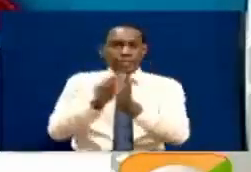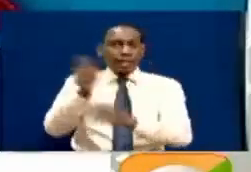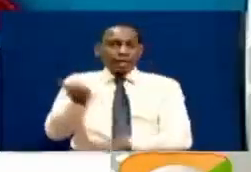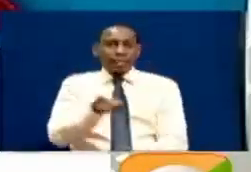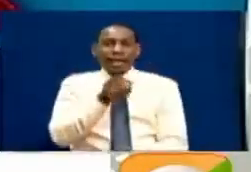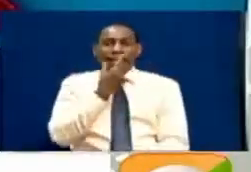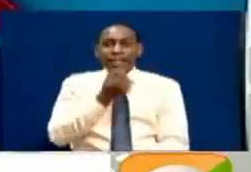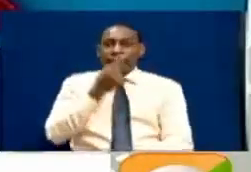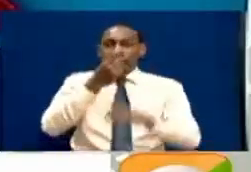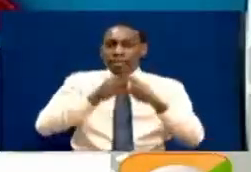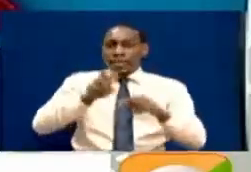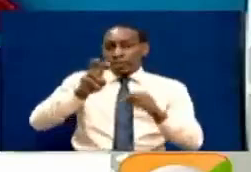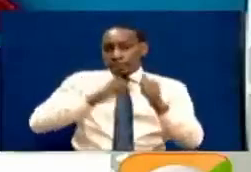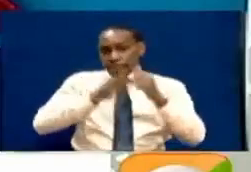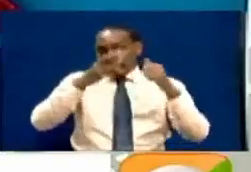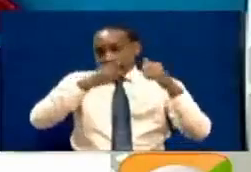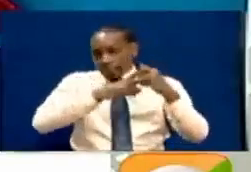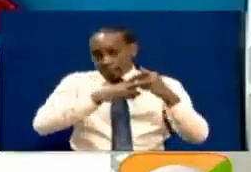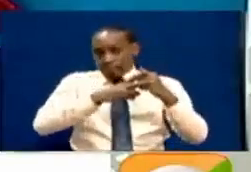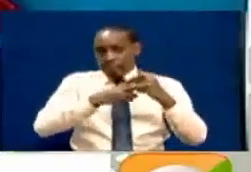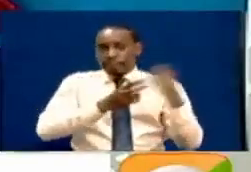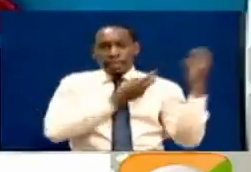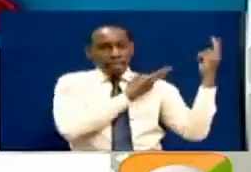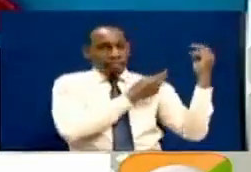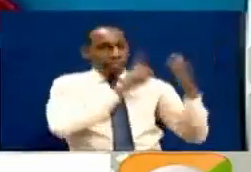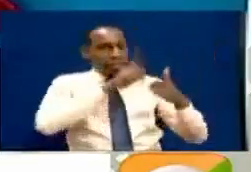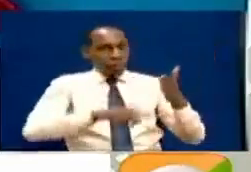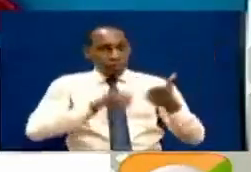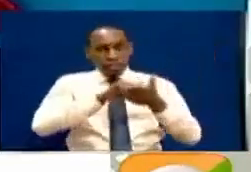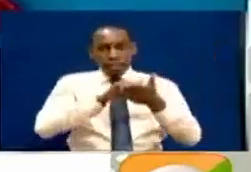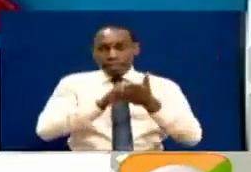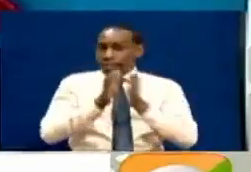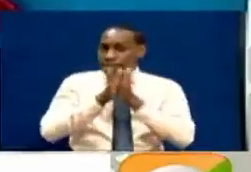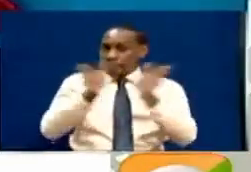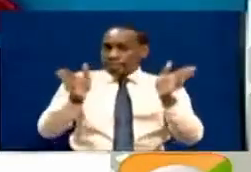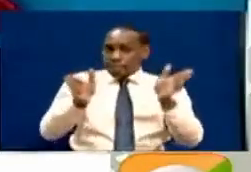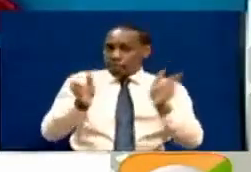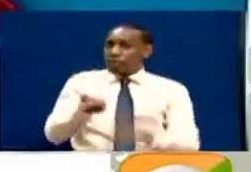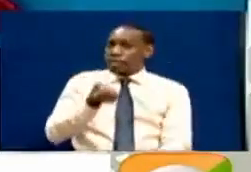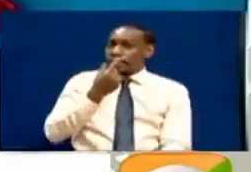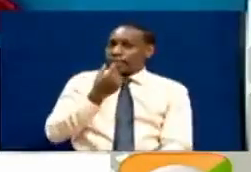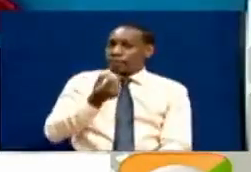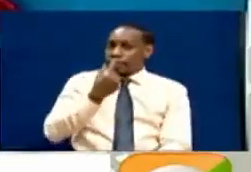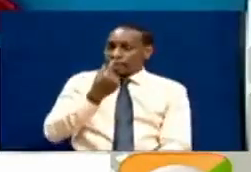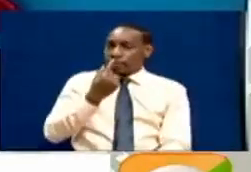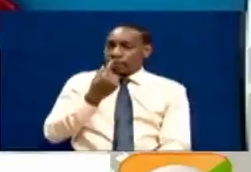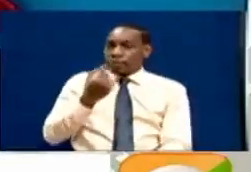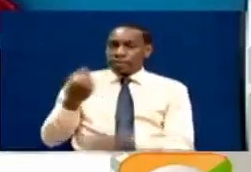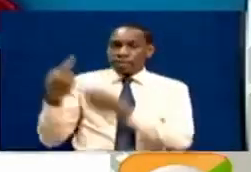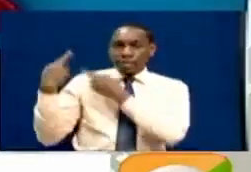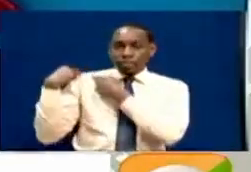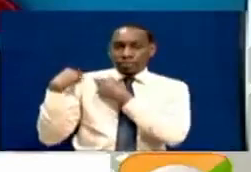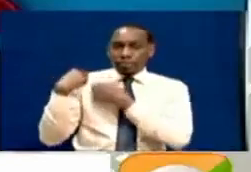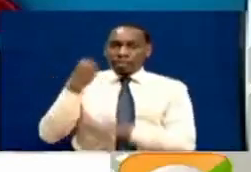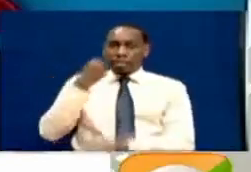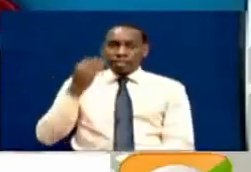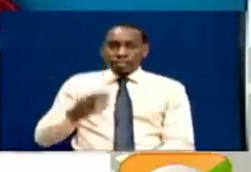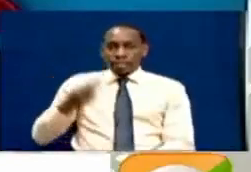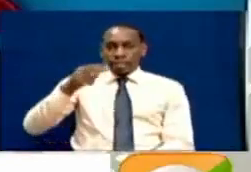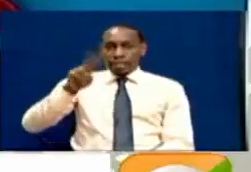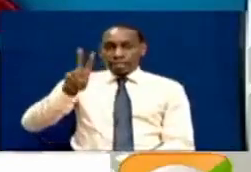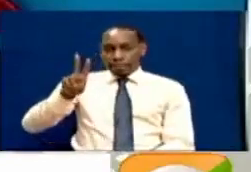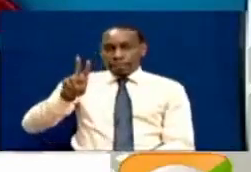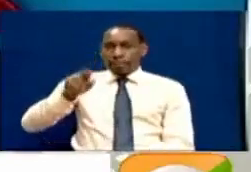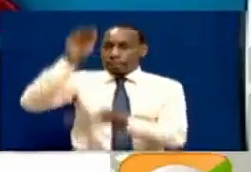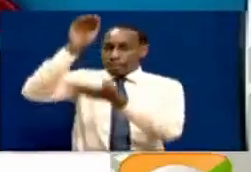its predecessor in 2017, it was expected that the general viral load among HIV patients would go